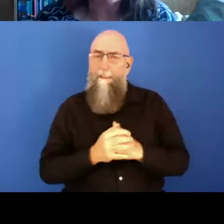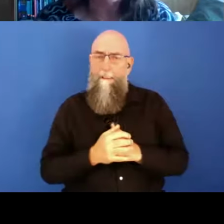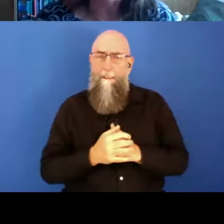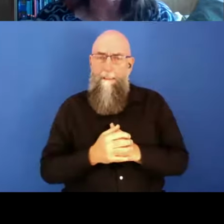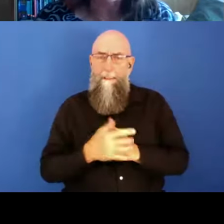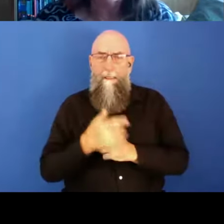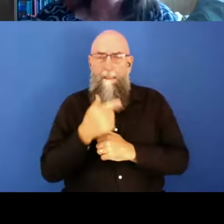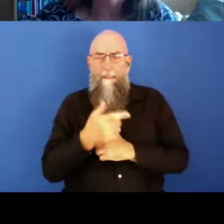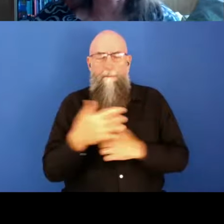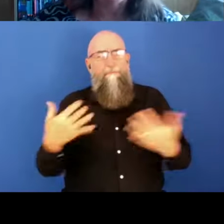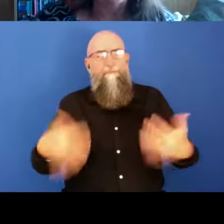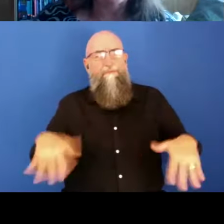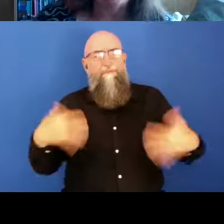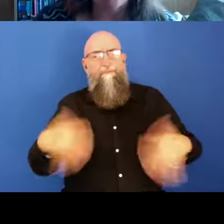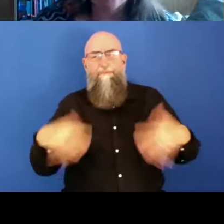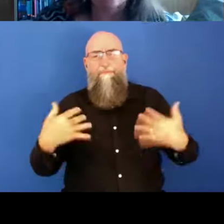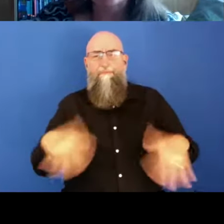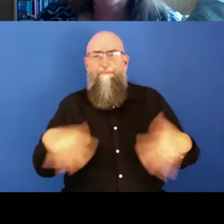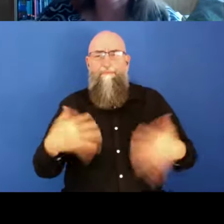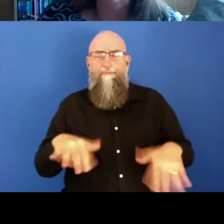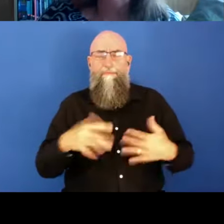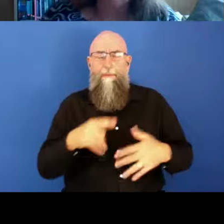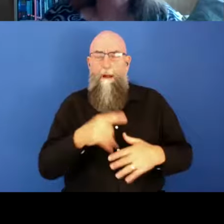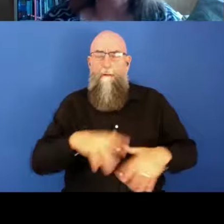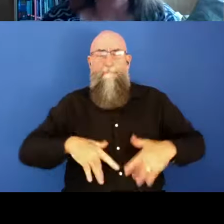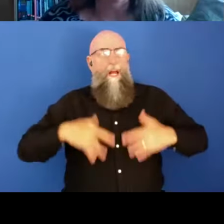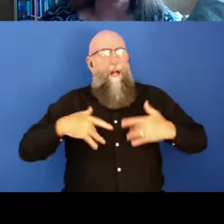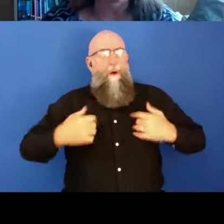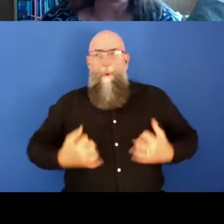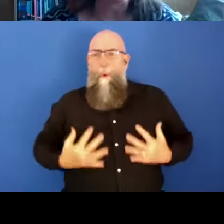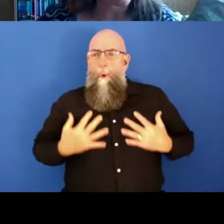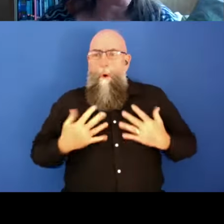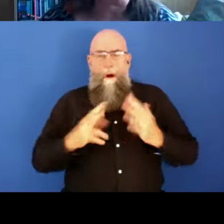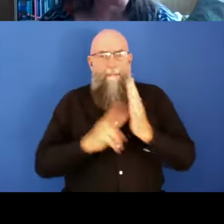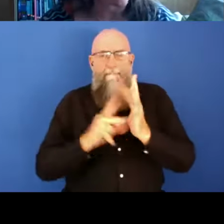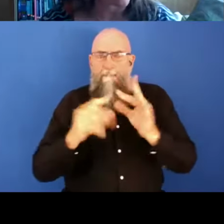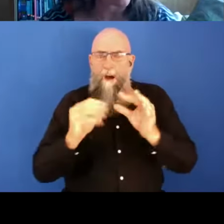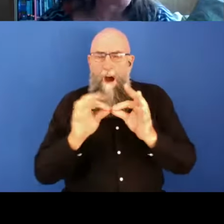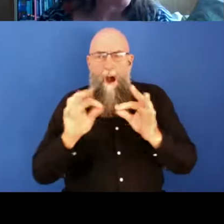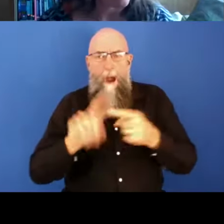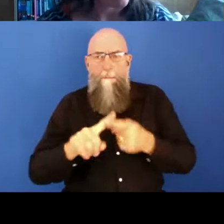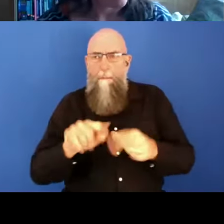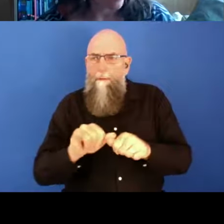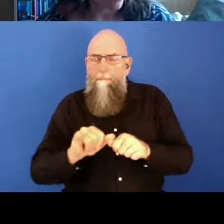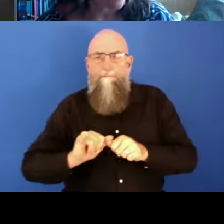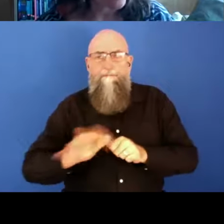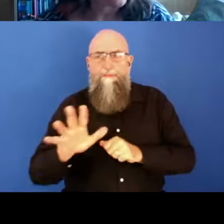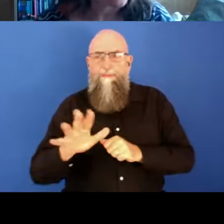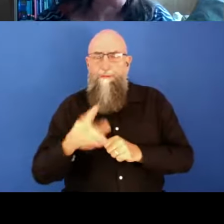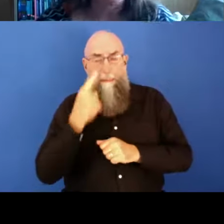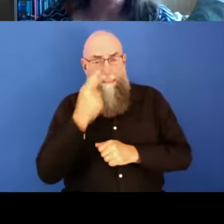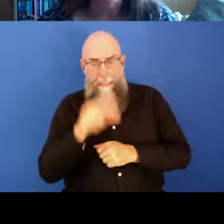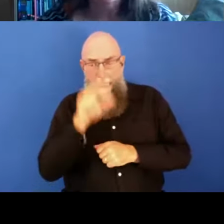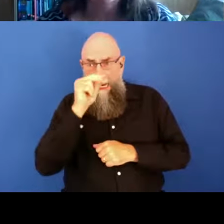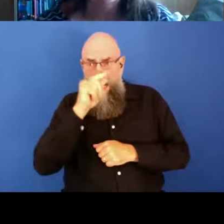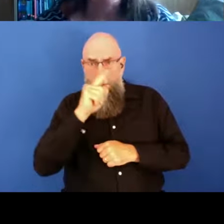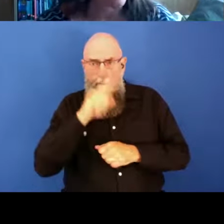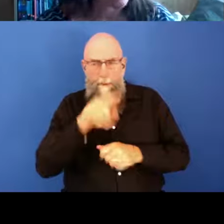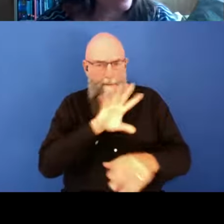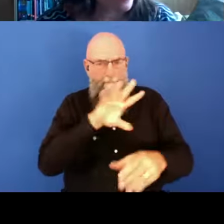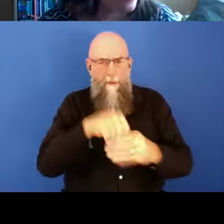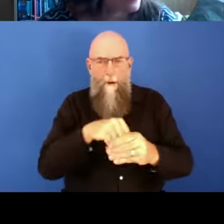just vibing thing to be a part of or to witness and to see those young people being a part of um yes